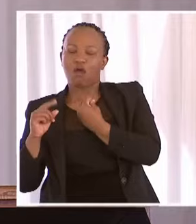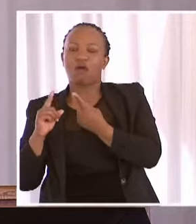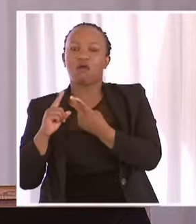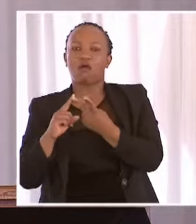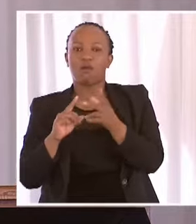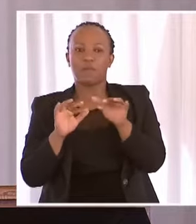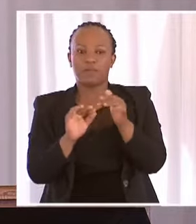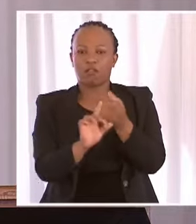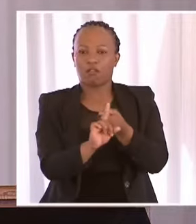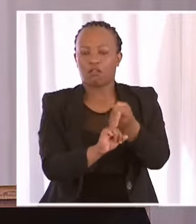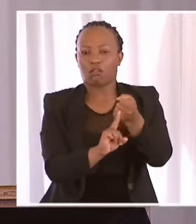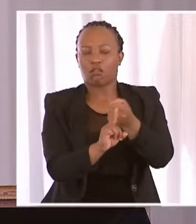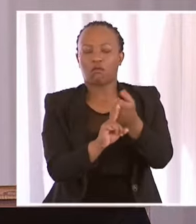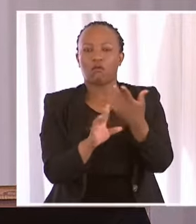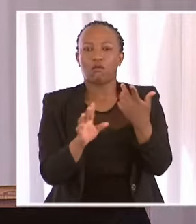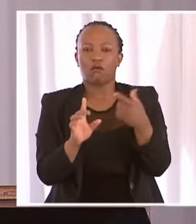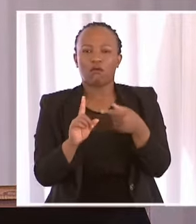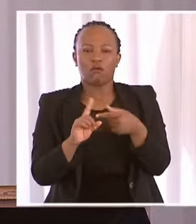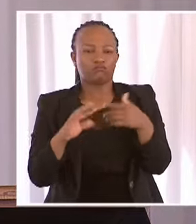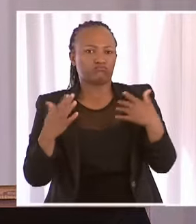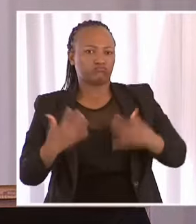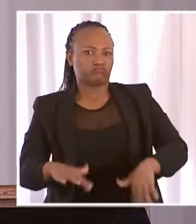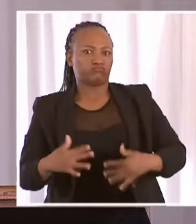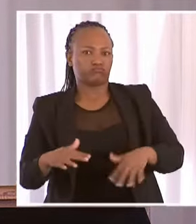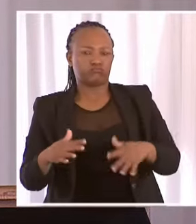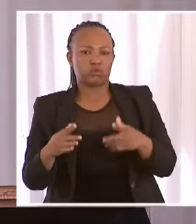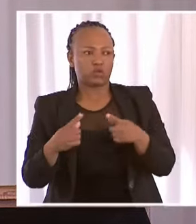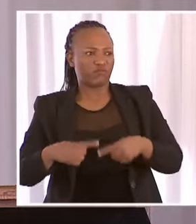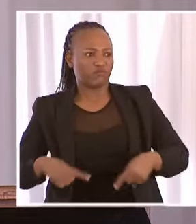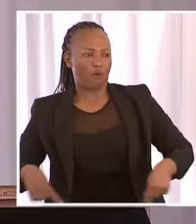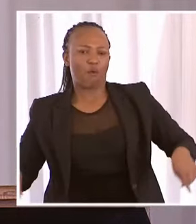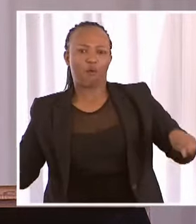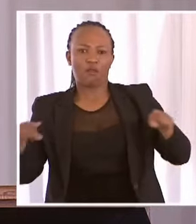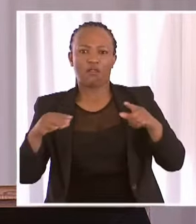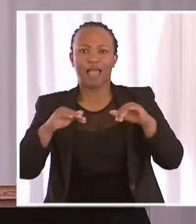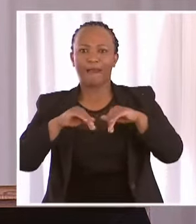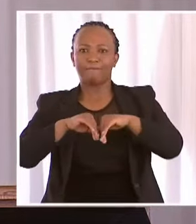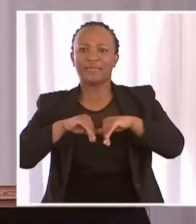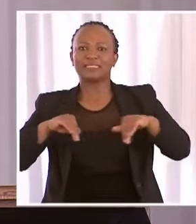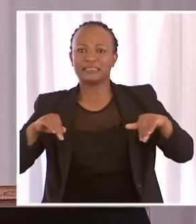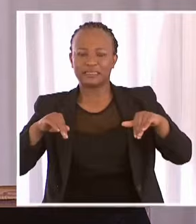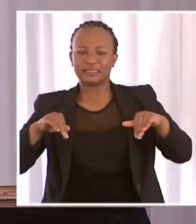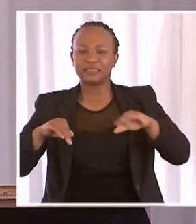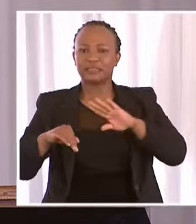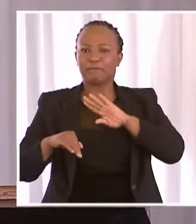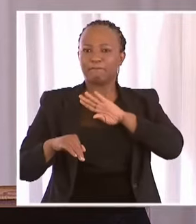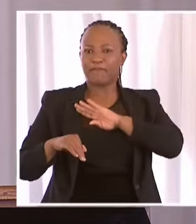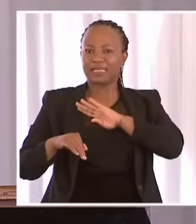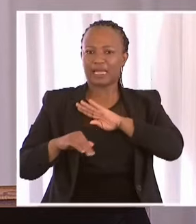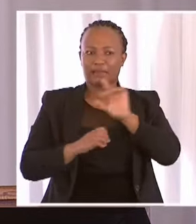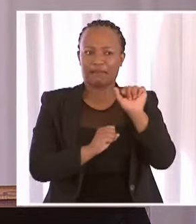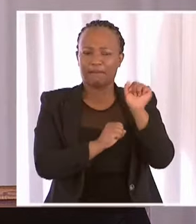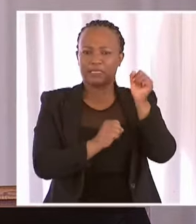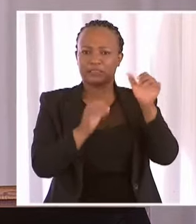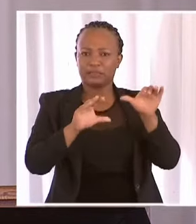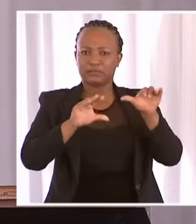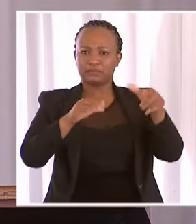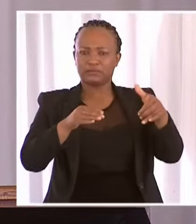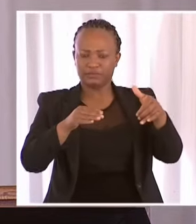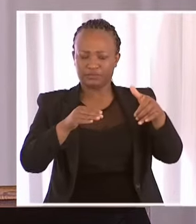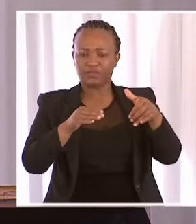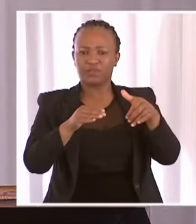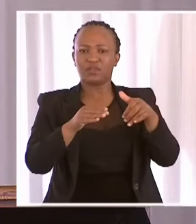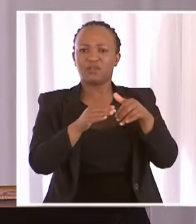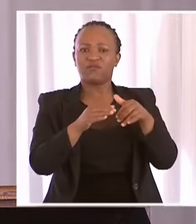fight, and it was a tremendous blow to the apartheid military machine. So Bill Anderson